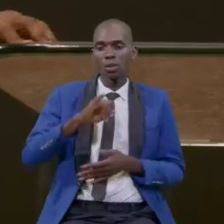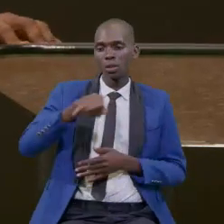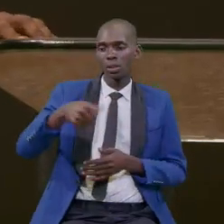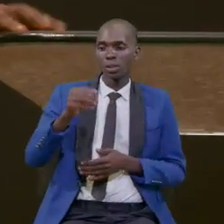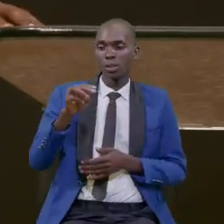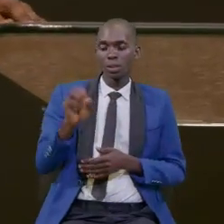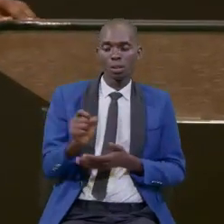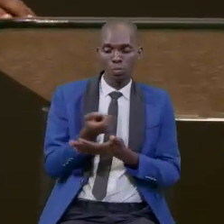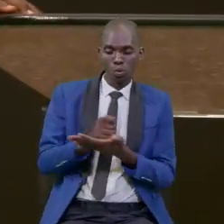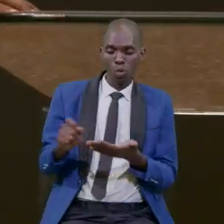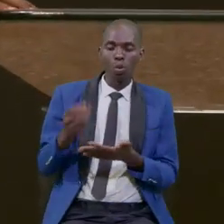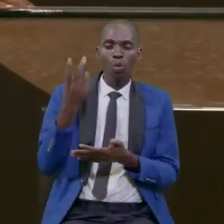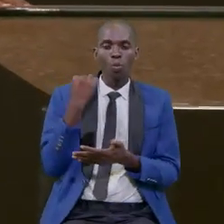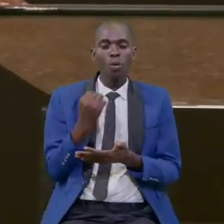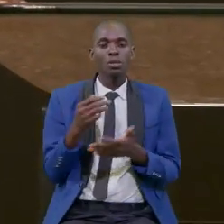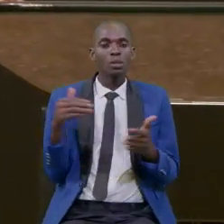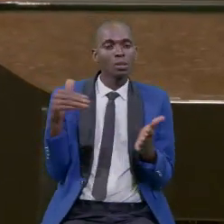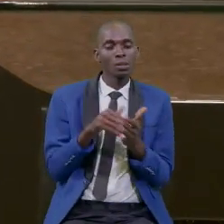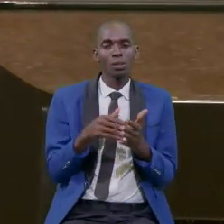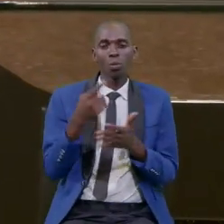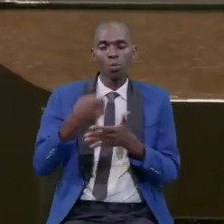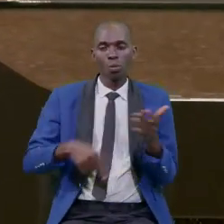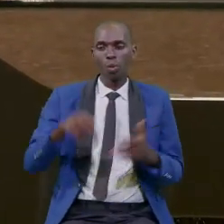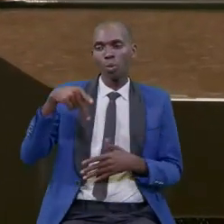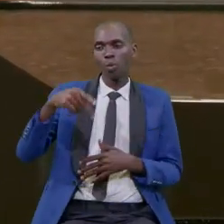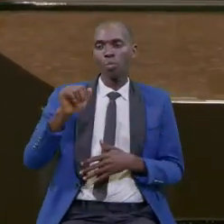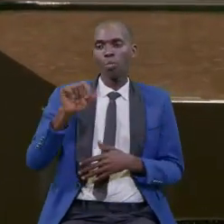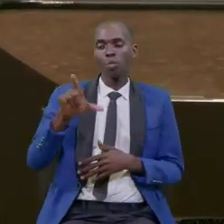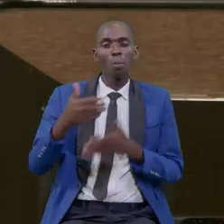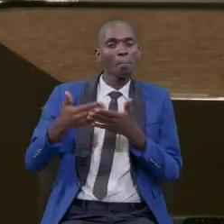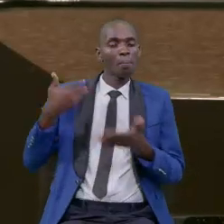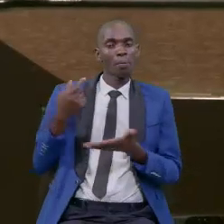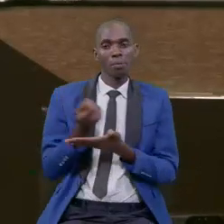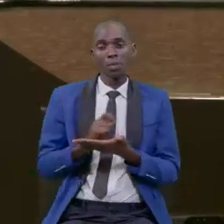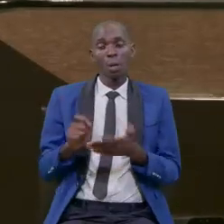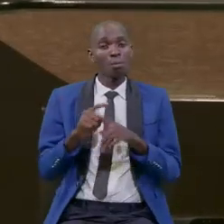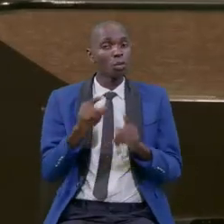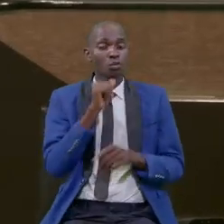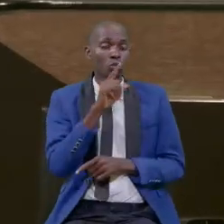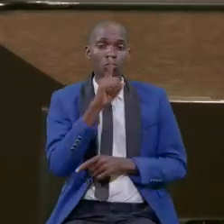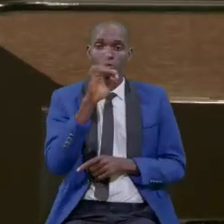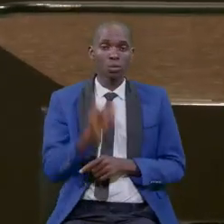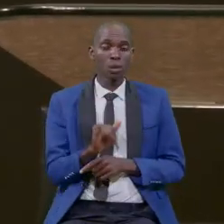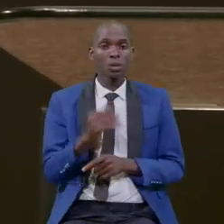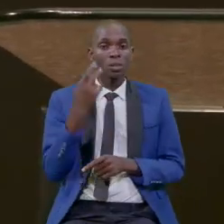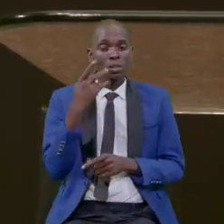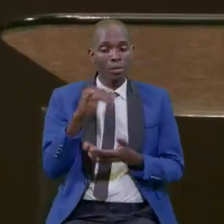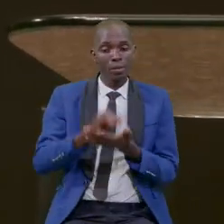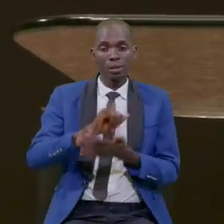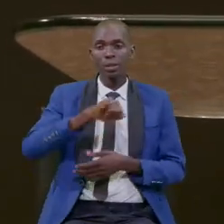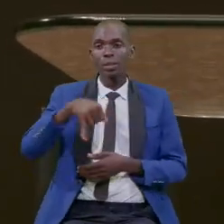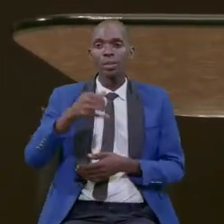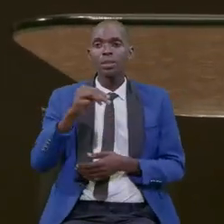against what Paul the Apostle had written. But not really. James was talking about